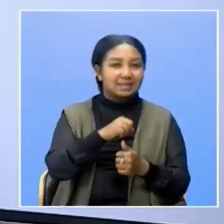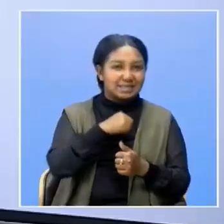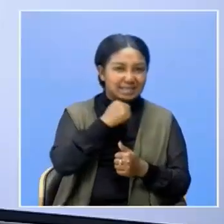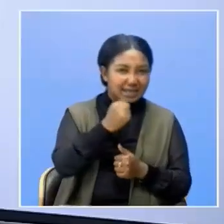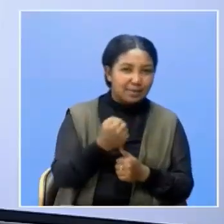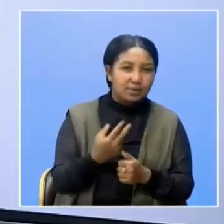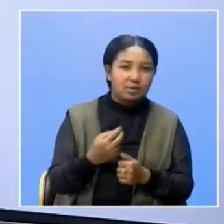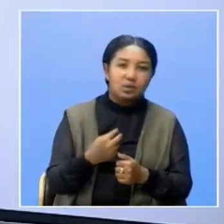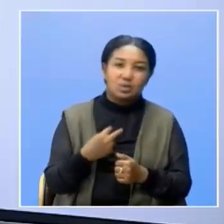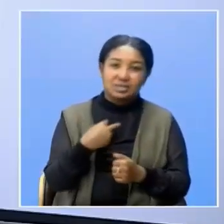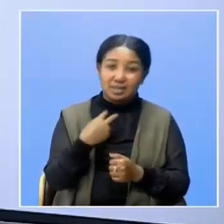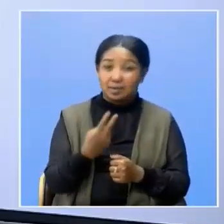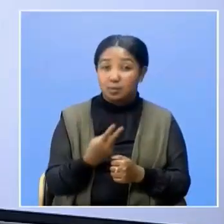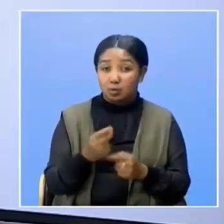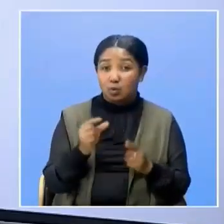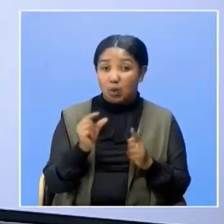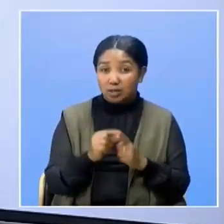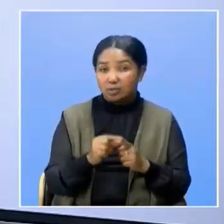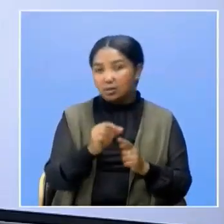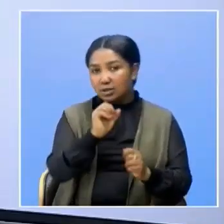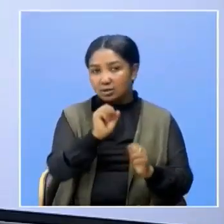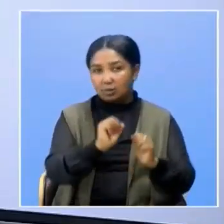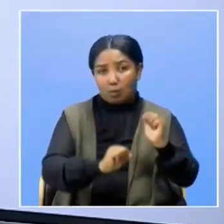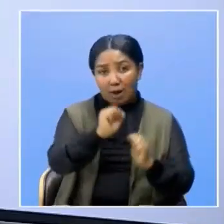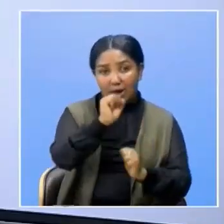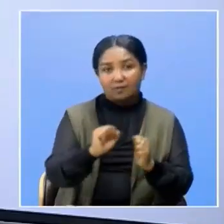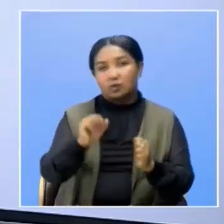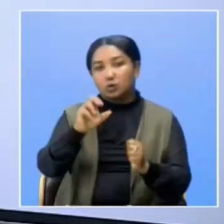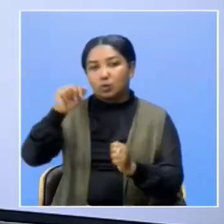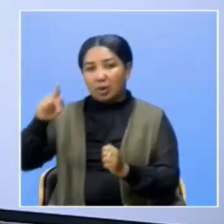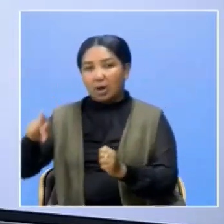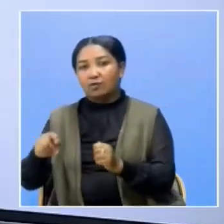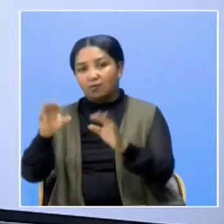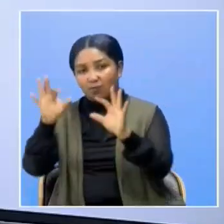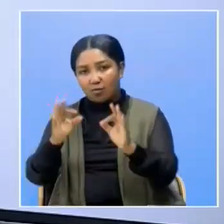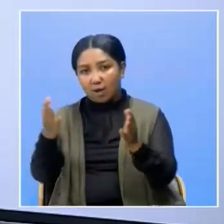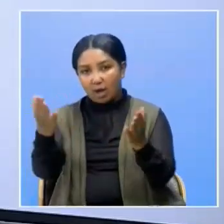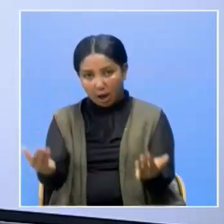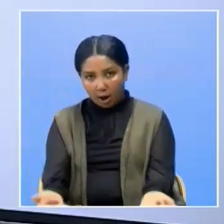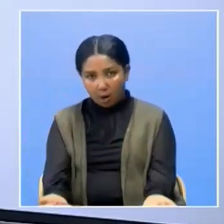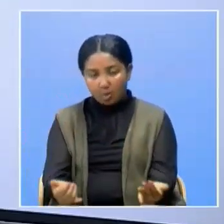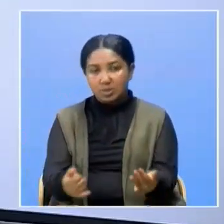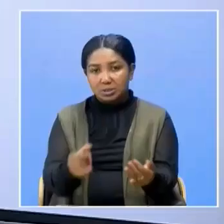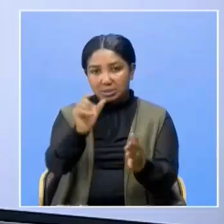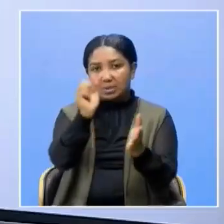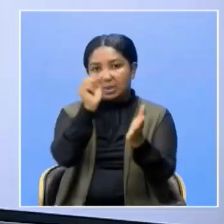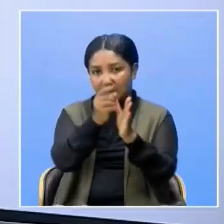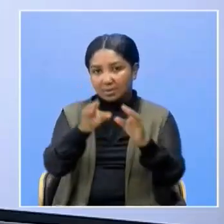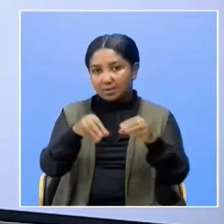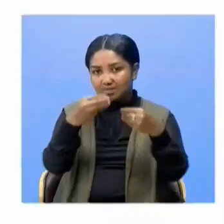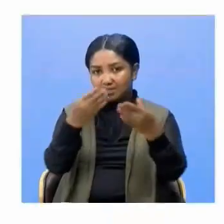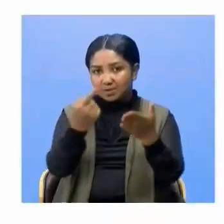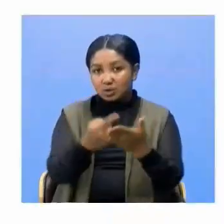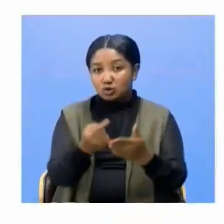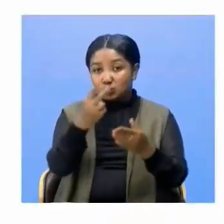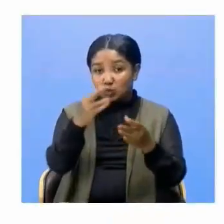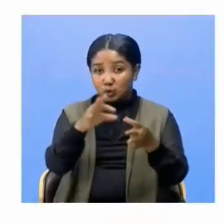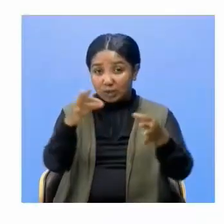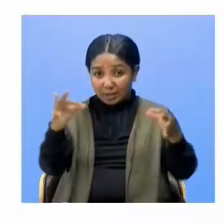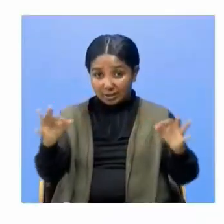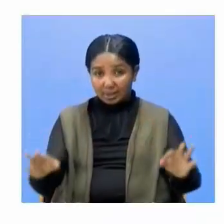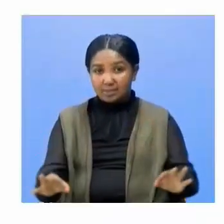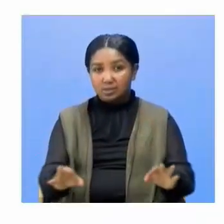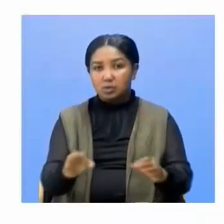in their comparative and superlative forms. Now let's come up with some examples. In these two sentences,